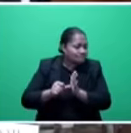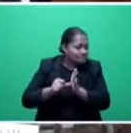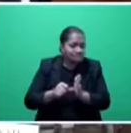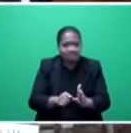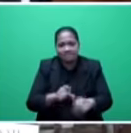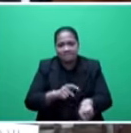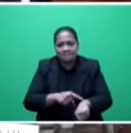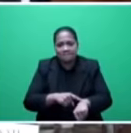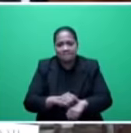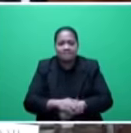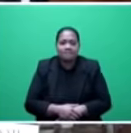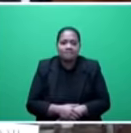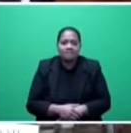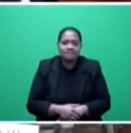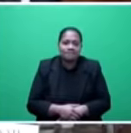times.